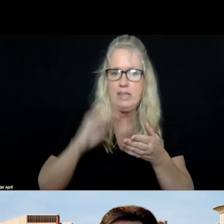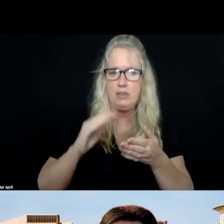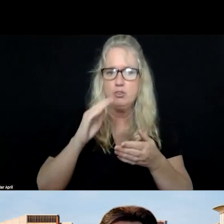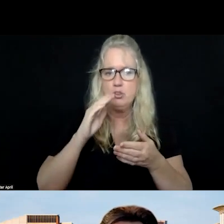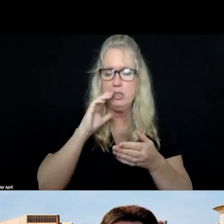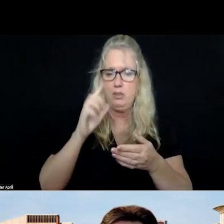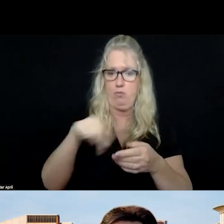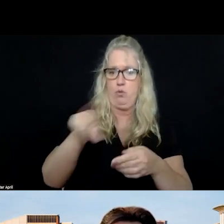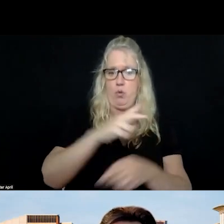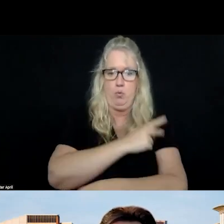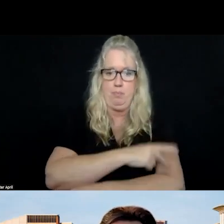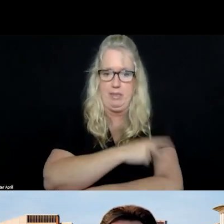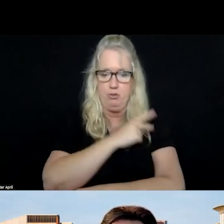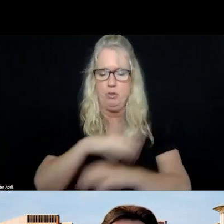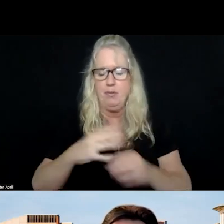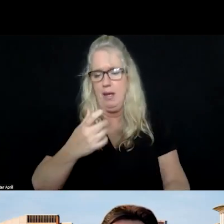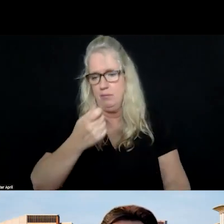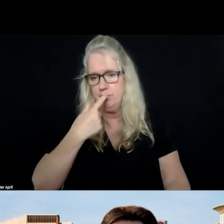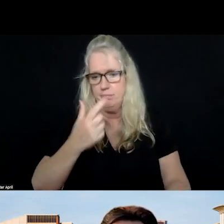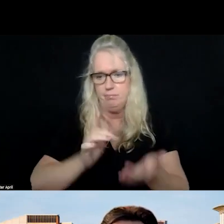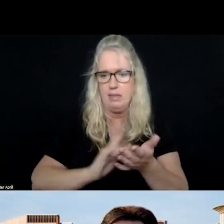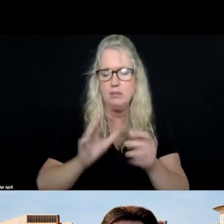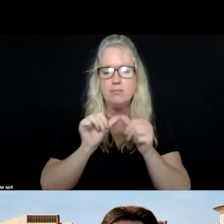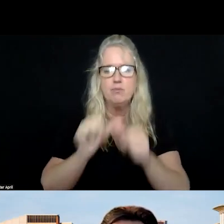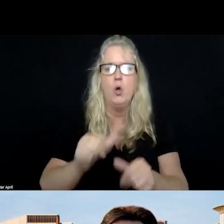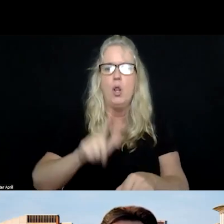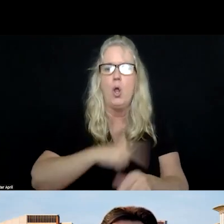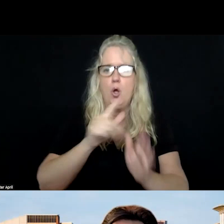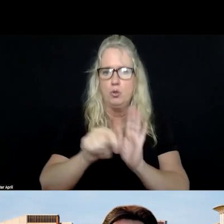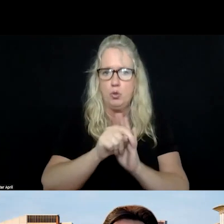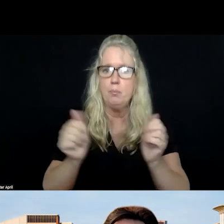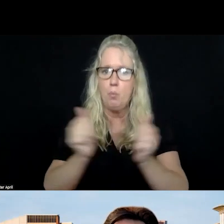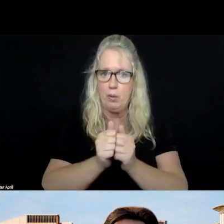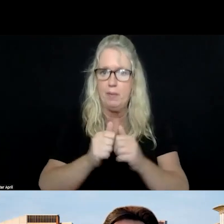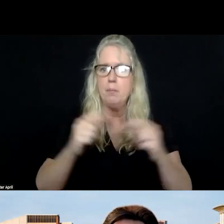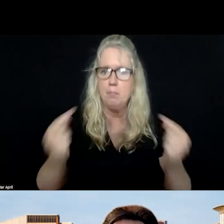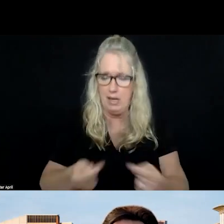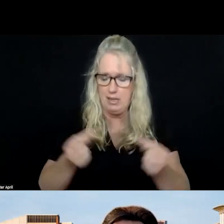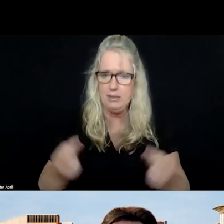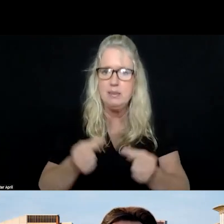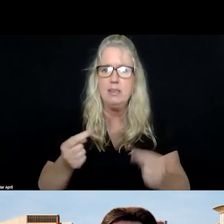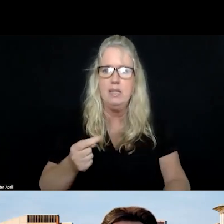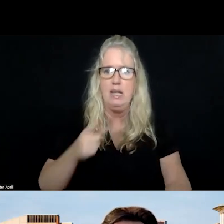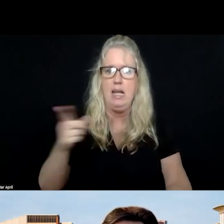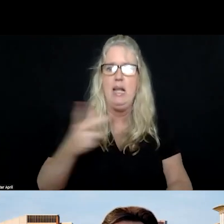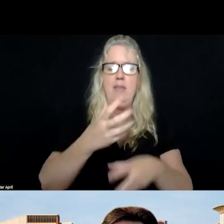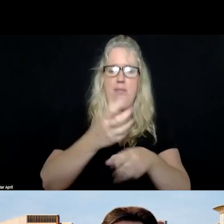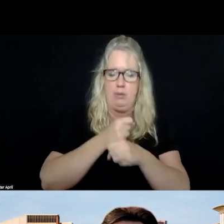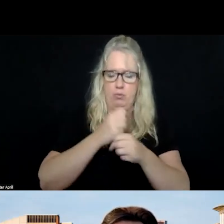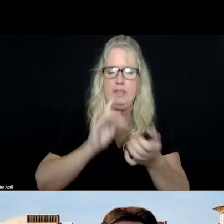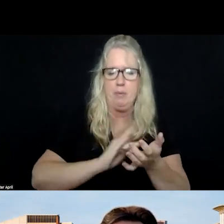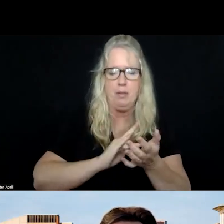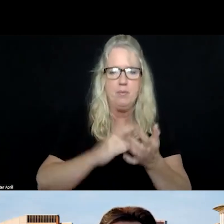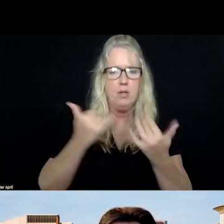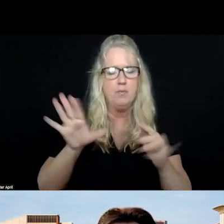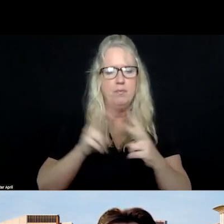those patients who are on medicines long-term with pain and who had been receiving those medicines is a very